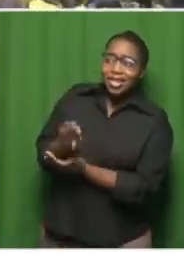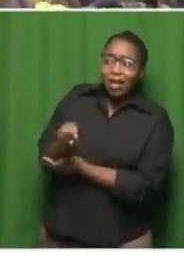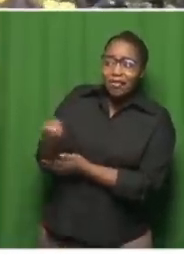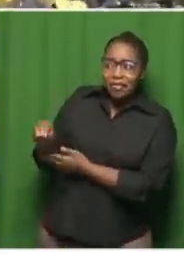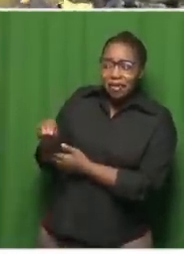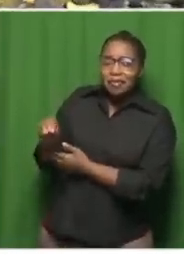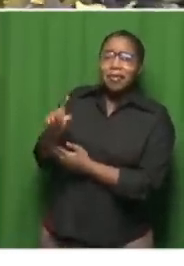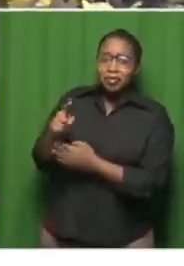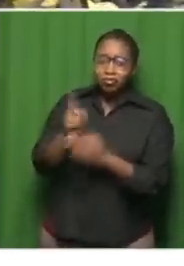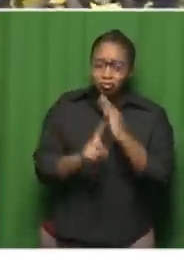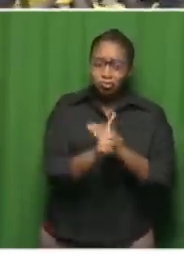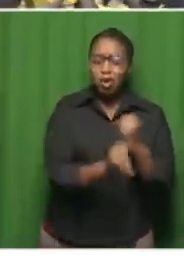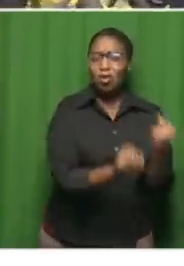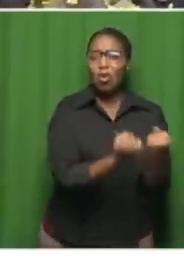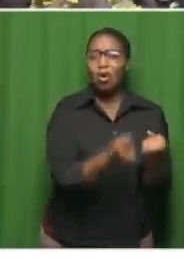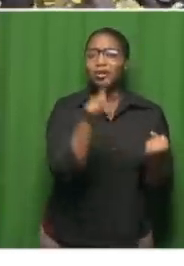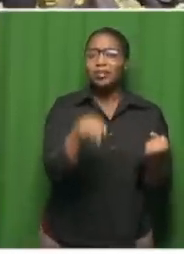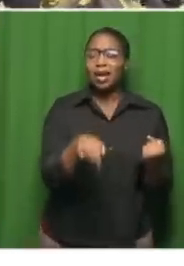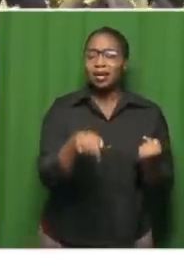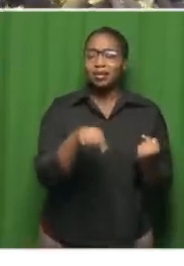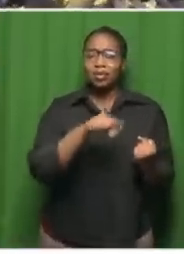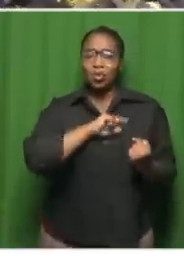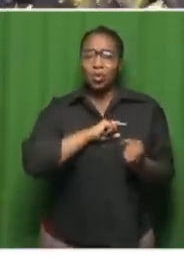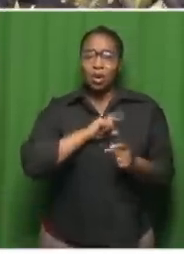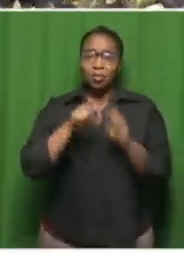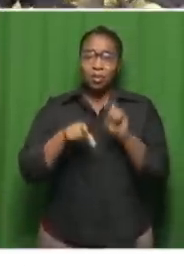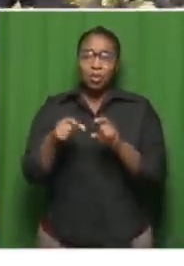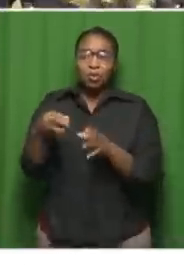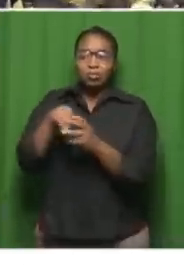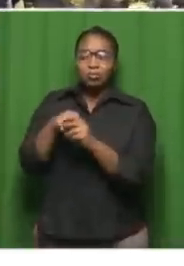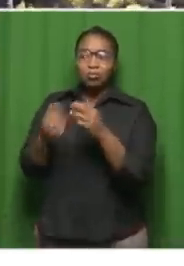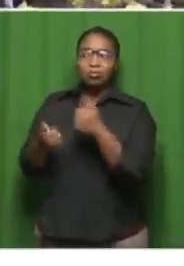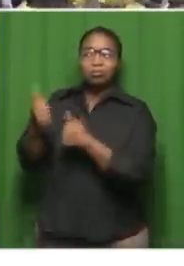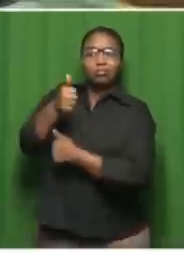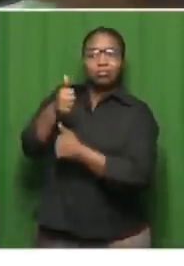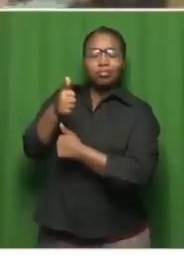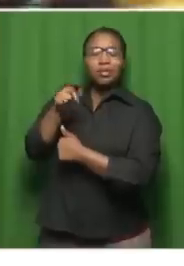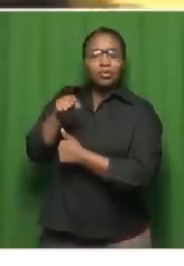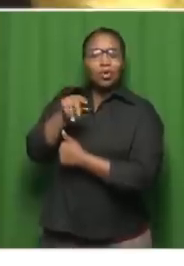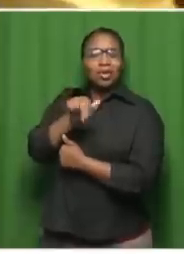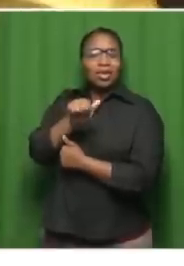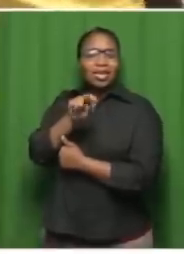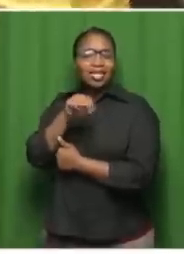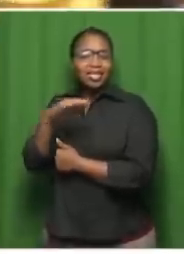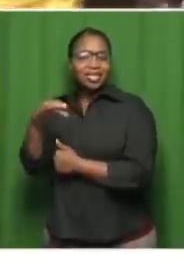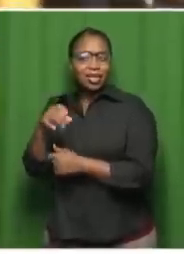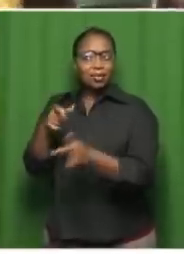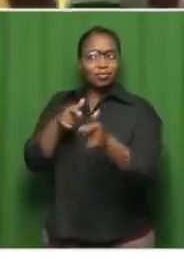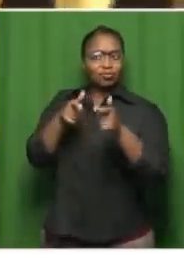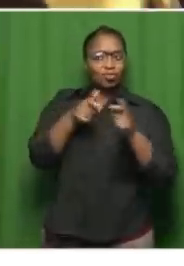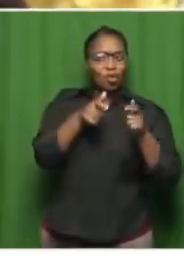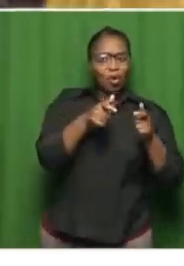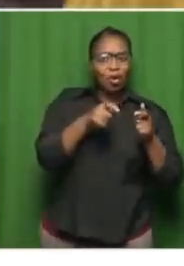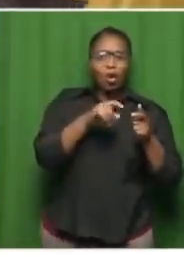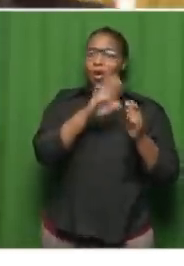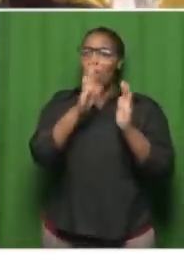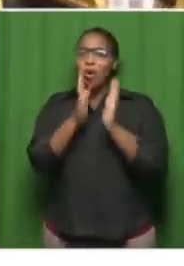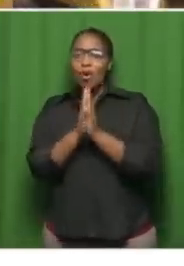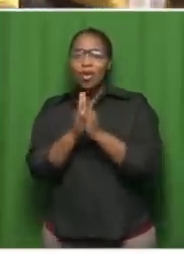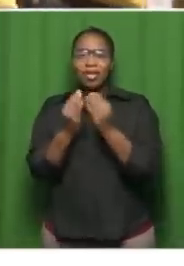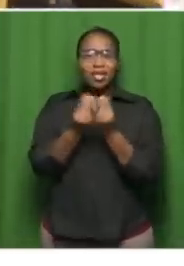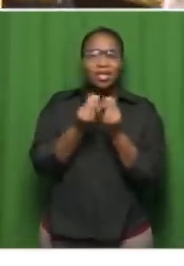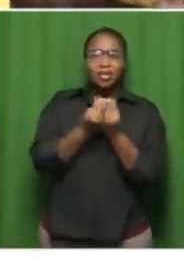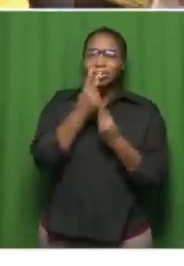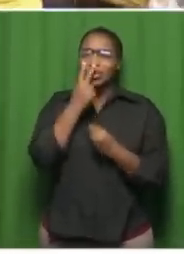the leadership of the African National Congress. Because at the end of the day, all the fuel that we see in the street, refuse that is